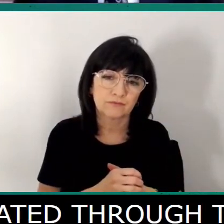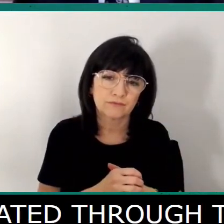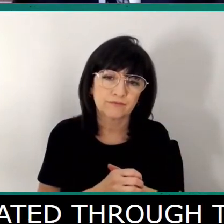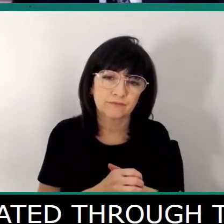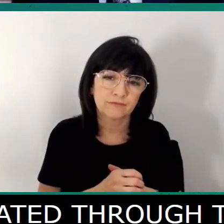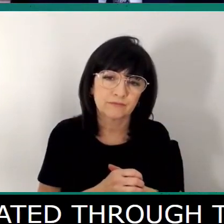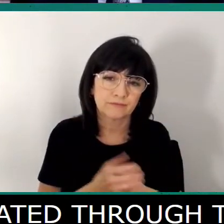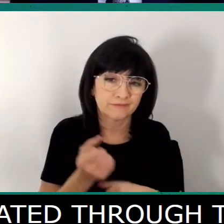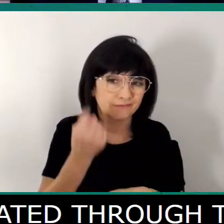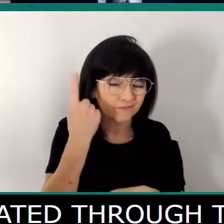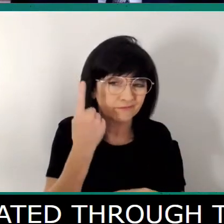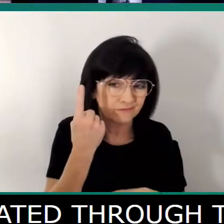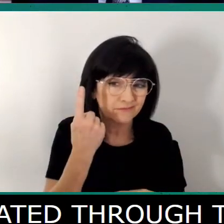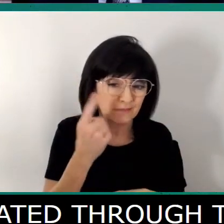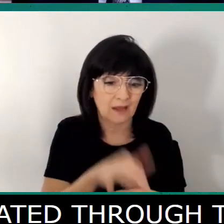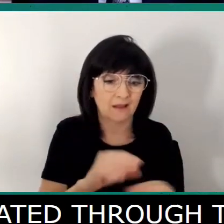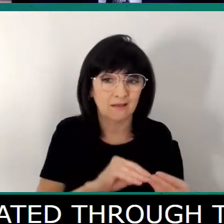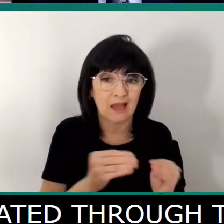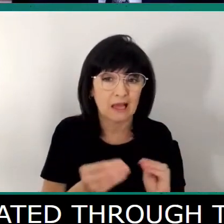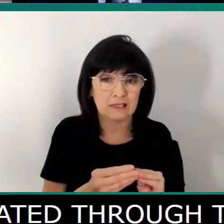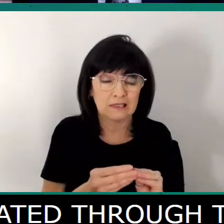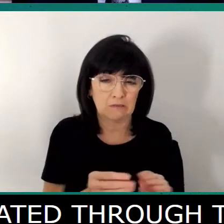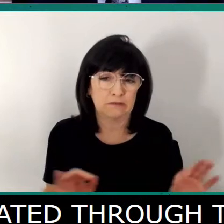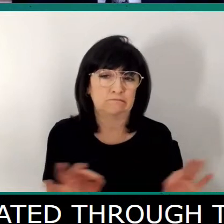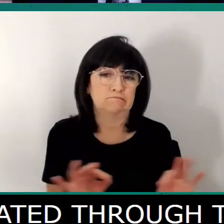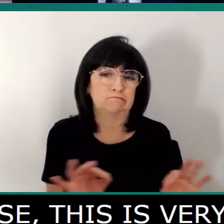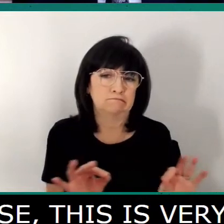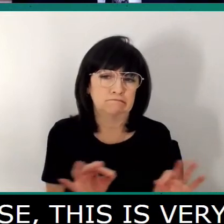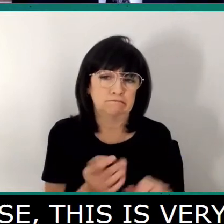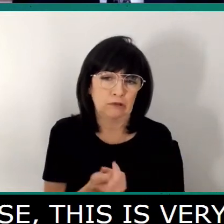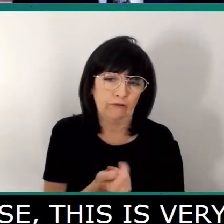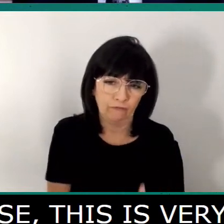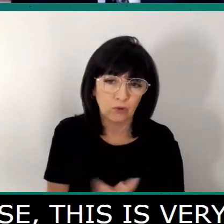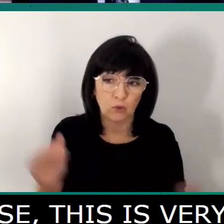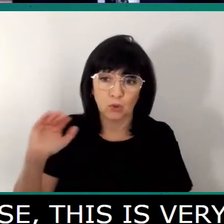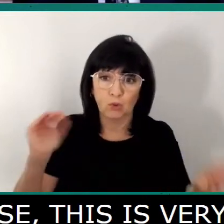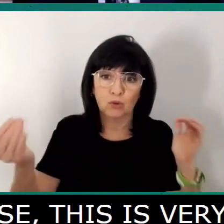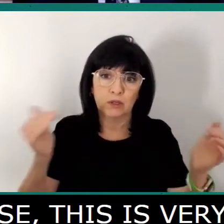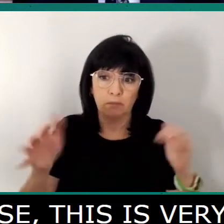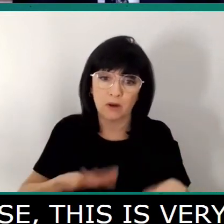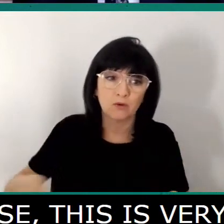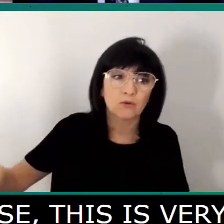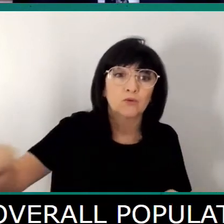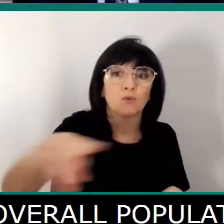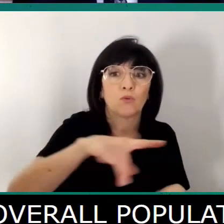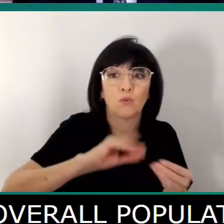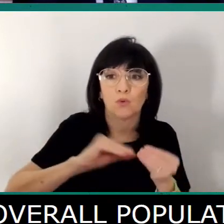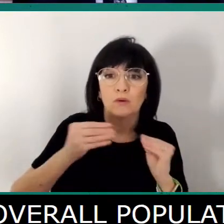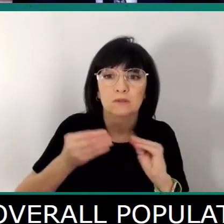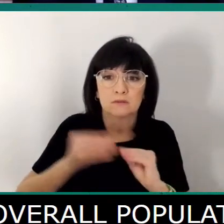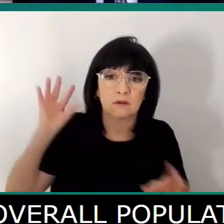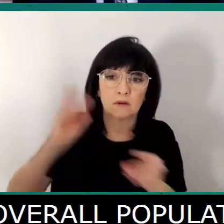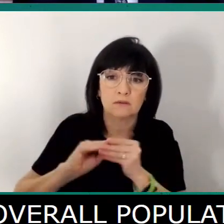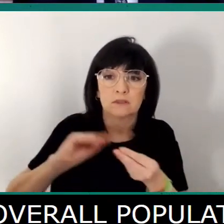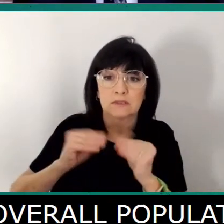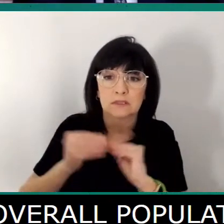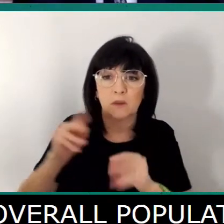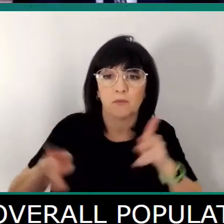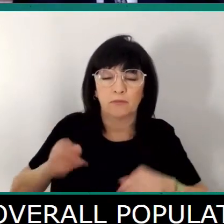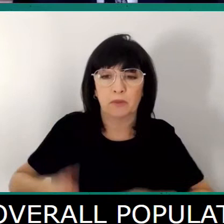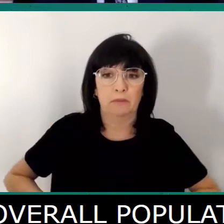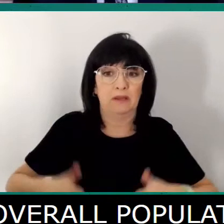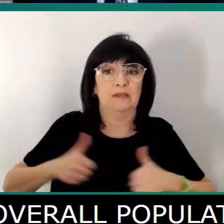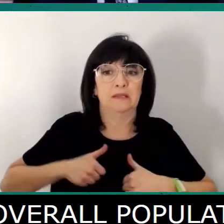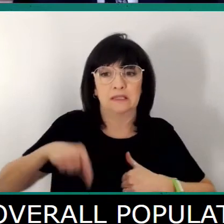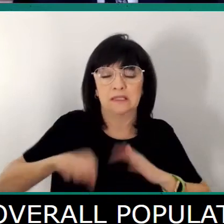insignificant compared to the overall population and others being educated. But it was quite a challenge. But there were